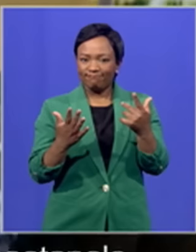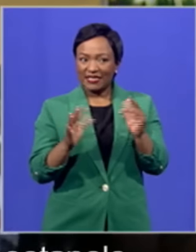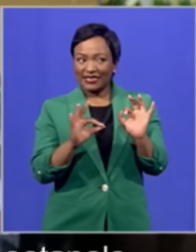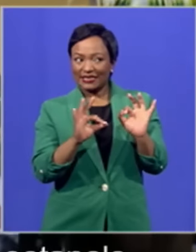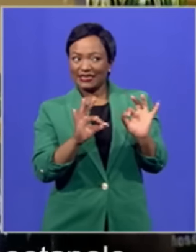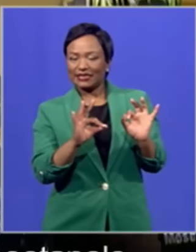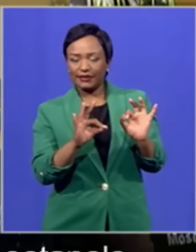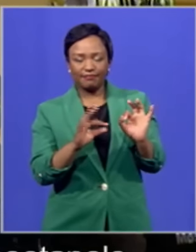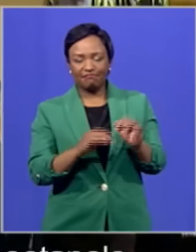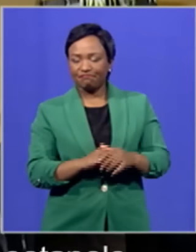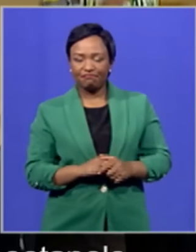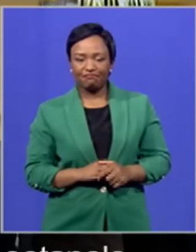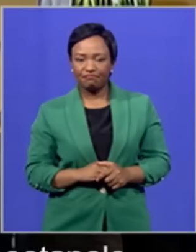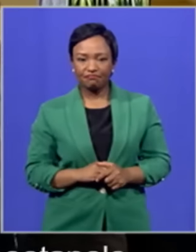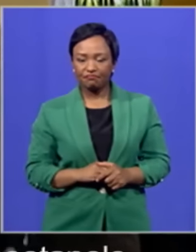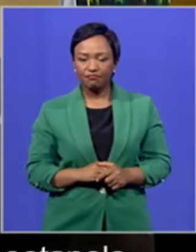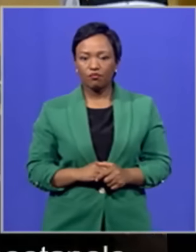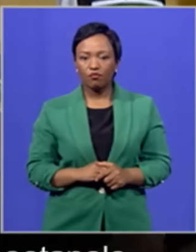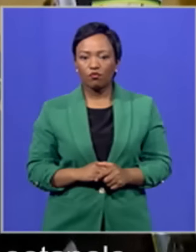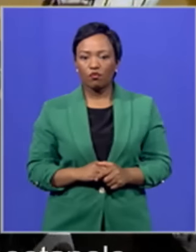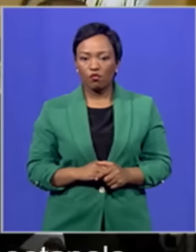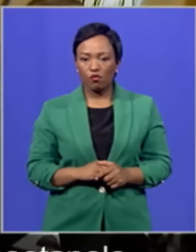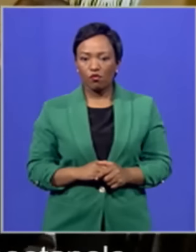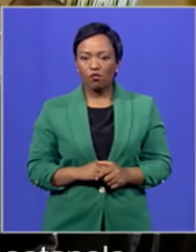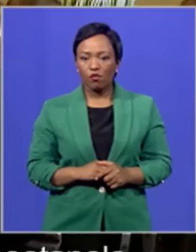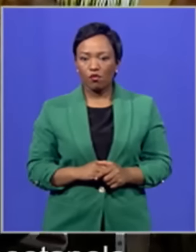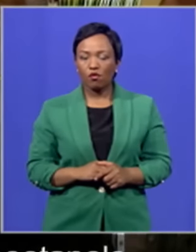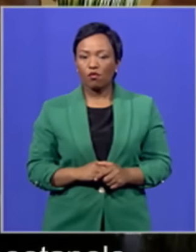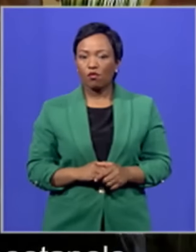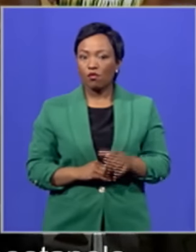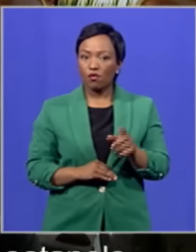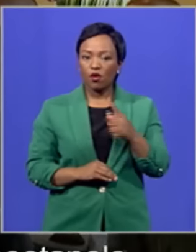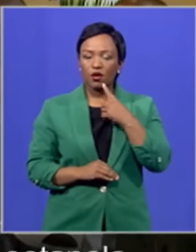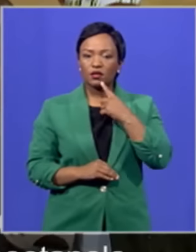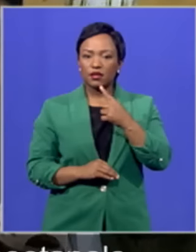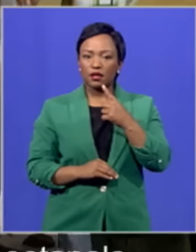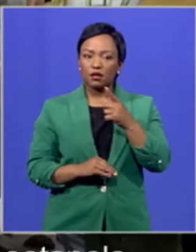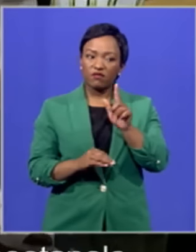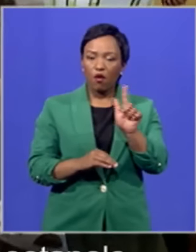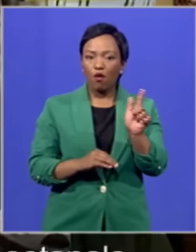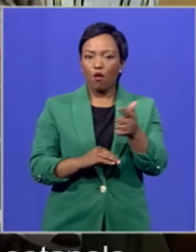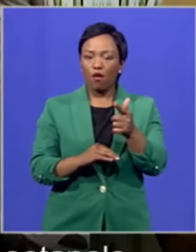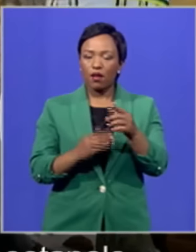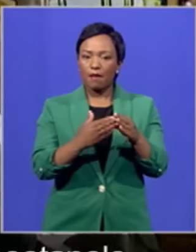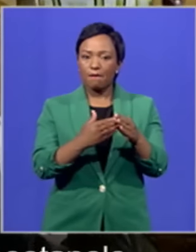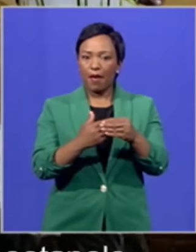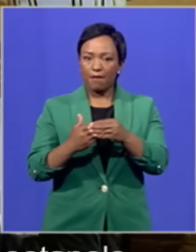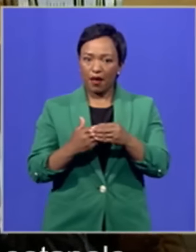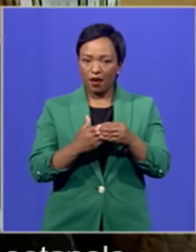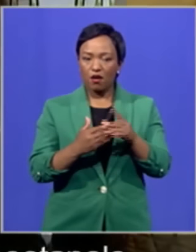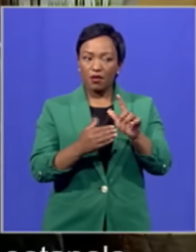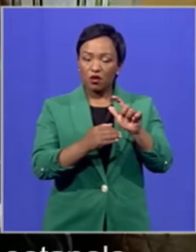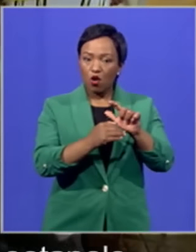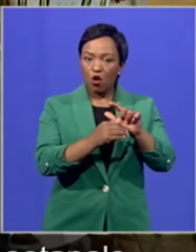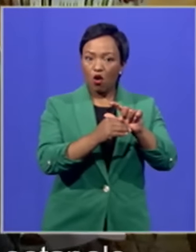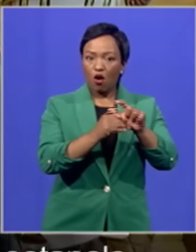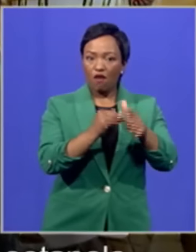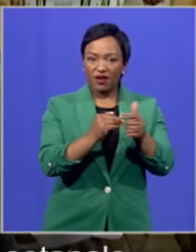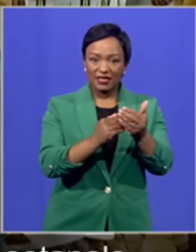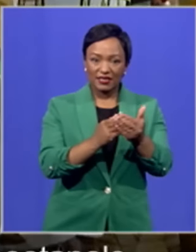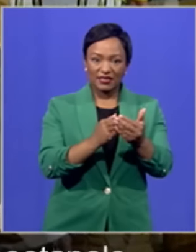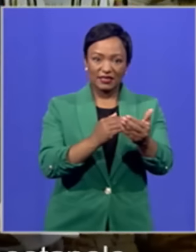accordingly. Le fa go le jalo, Diremelo o rometse tsibuso e matla go makala kgaolo a tla retelang ke go tshwara diconference go ya ka leano